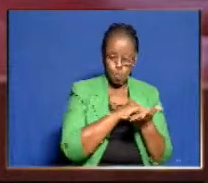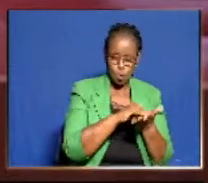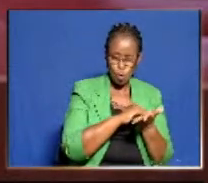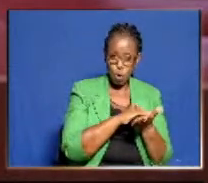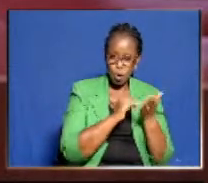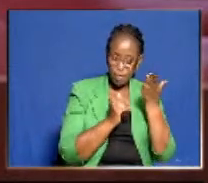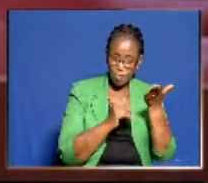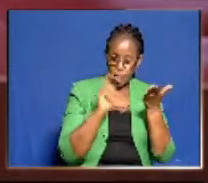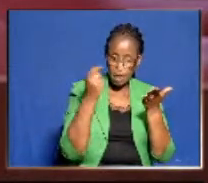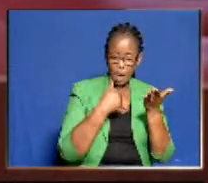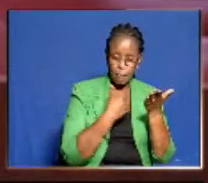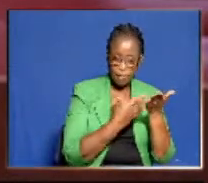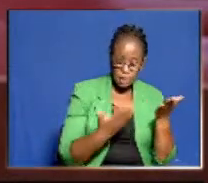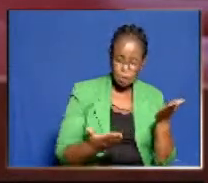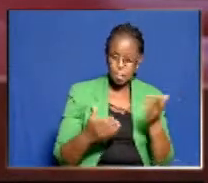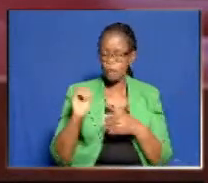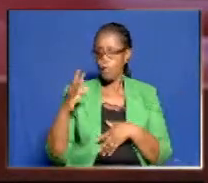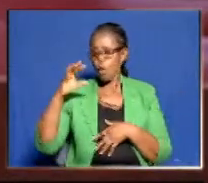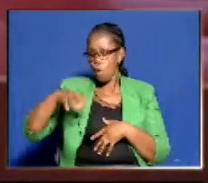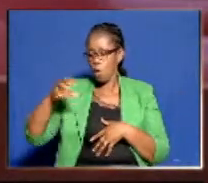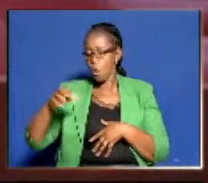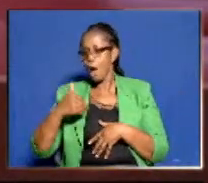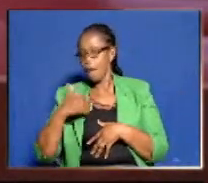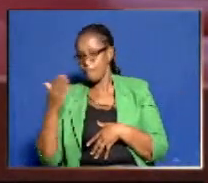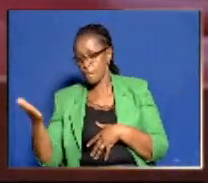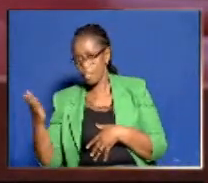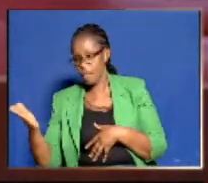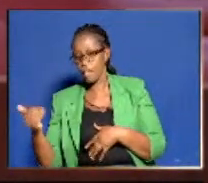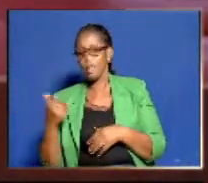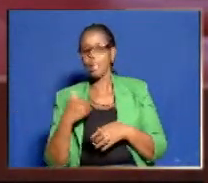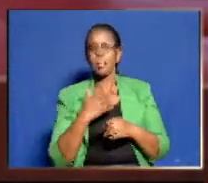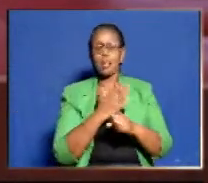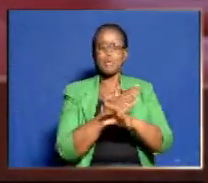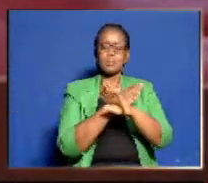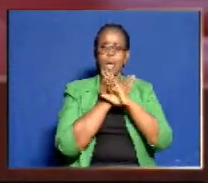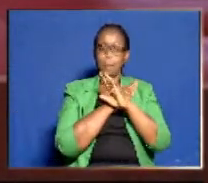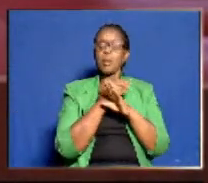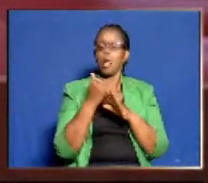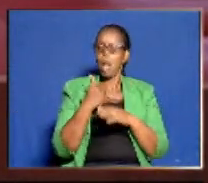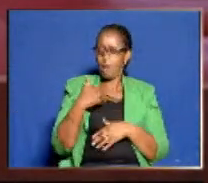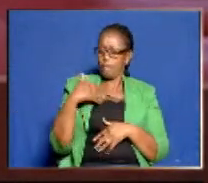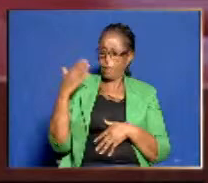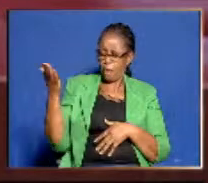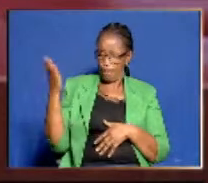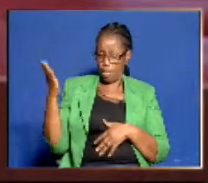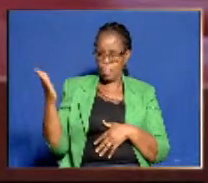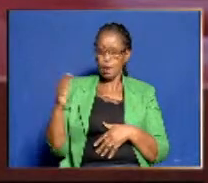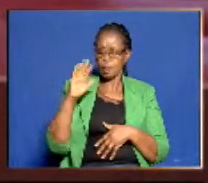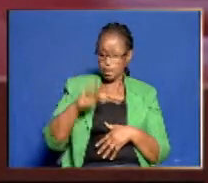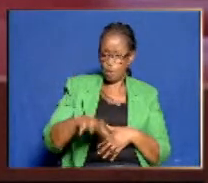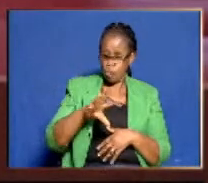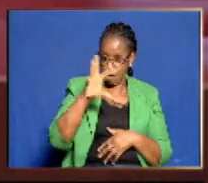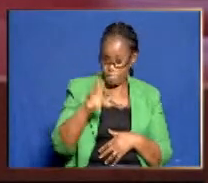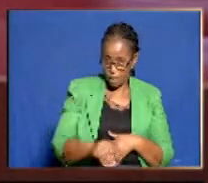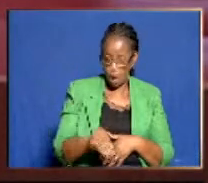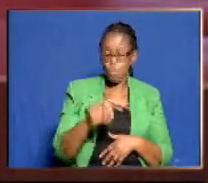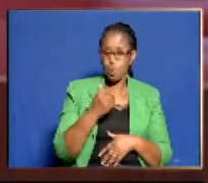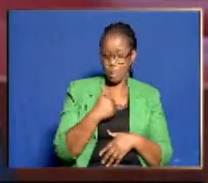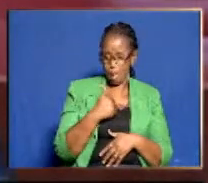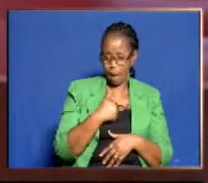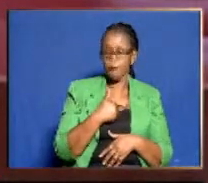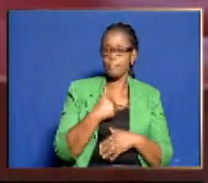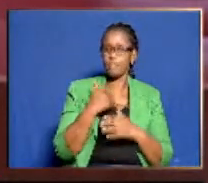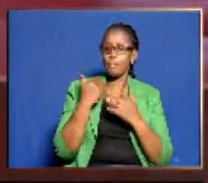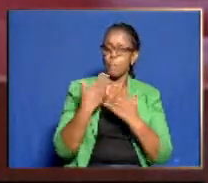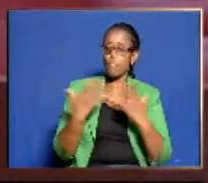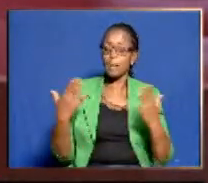You go to Kinshasa, we have an asset. You go to Zambia, we are probably one of the best assets. You go to South Africa, as a country, we have an asset. But